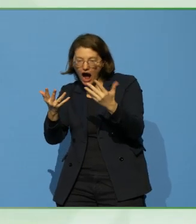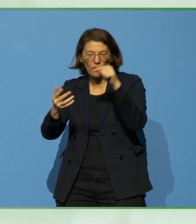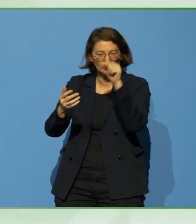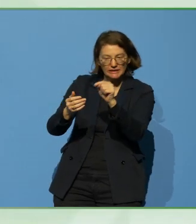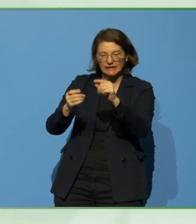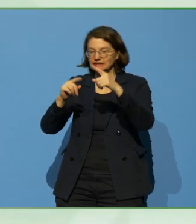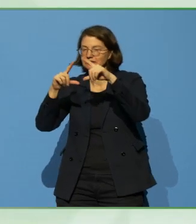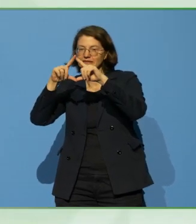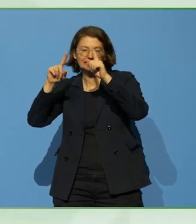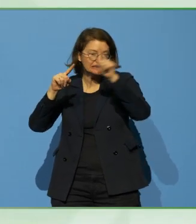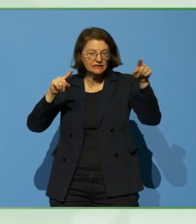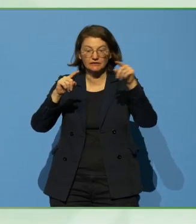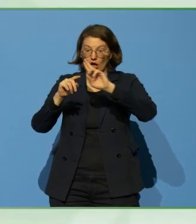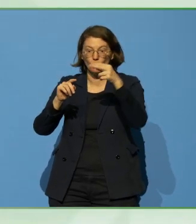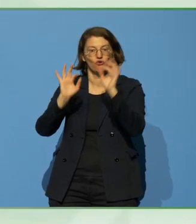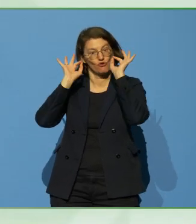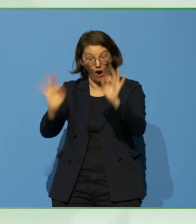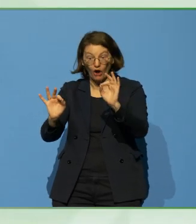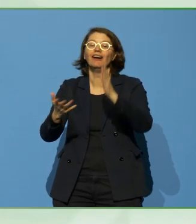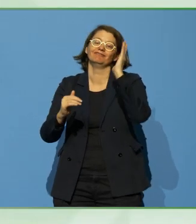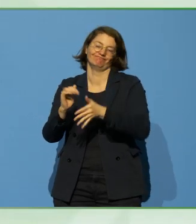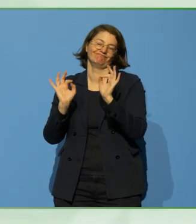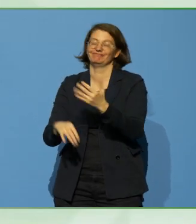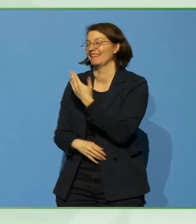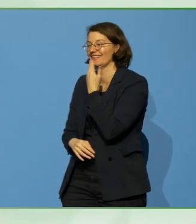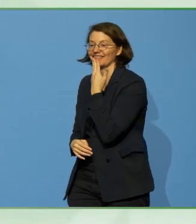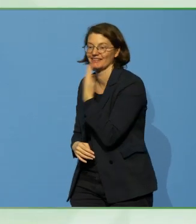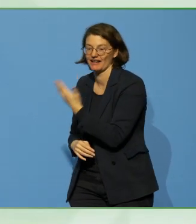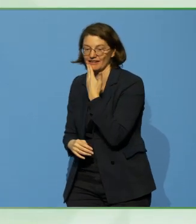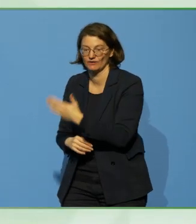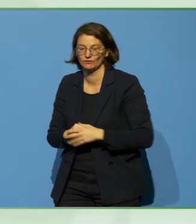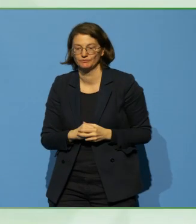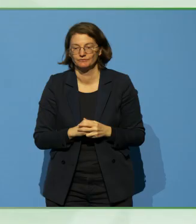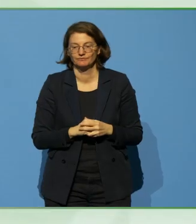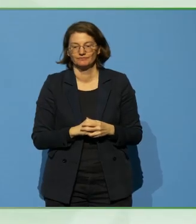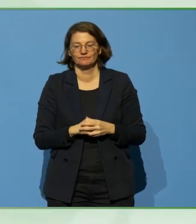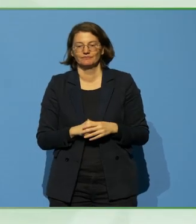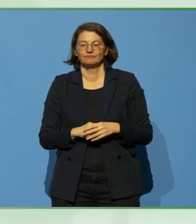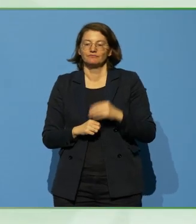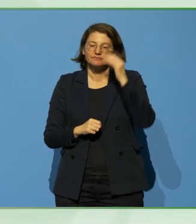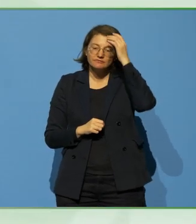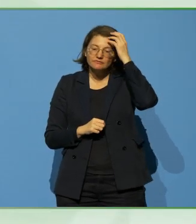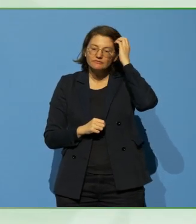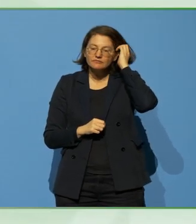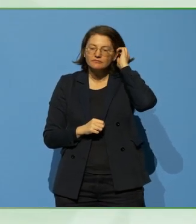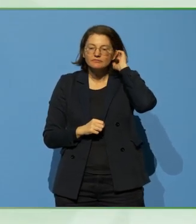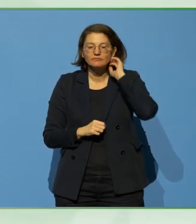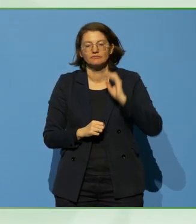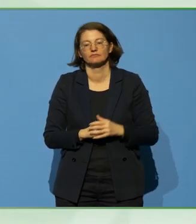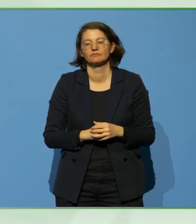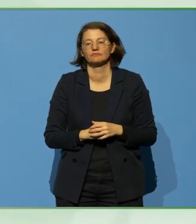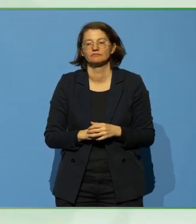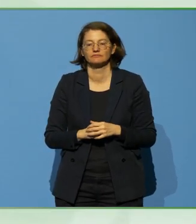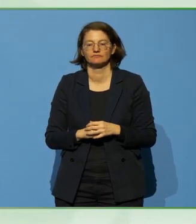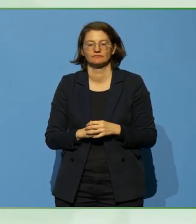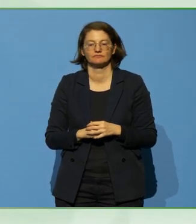to lock in from the in the whole project is that accessibility is